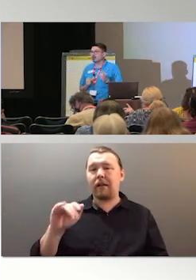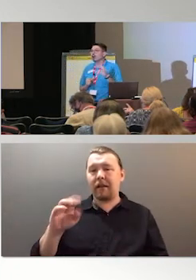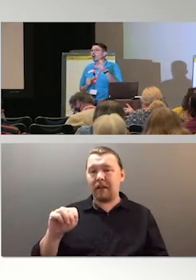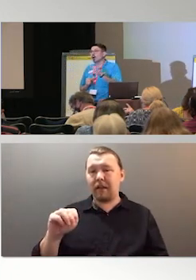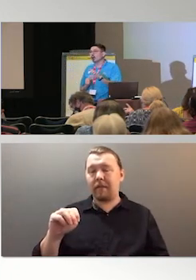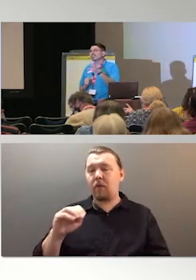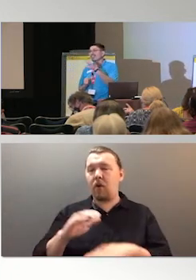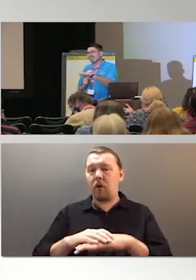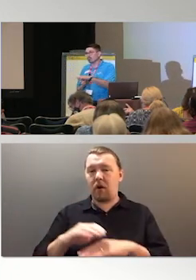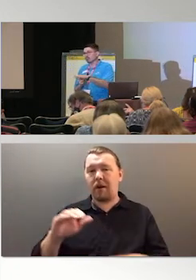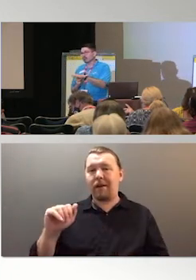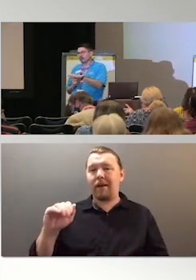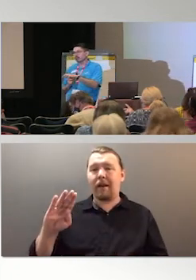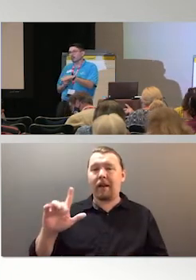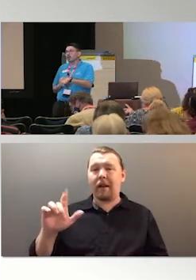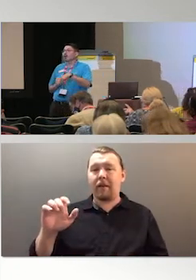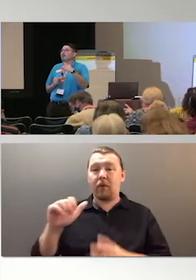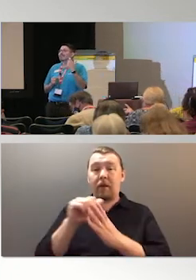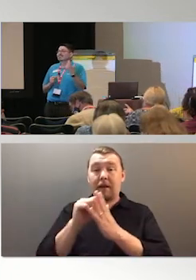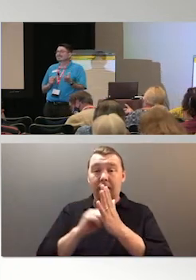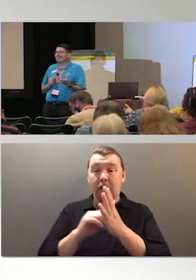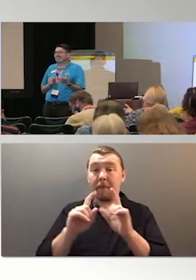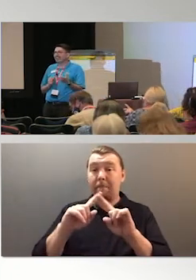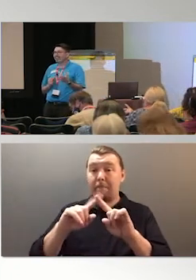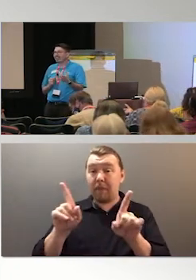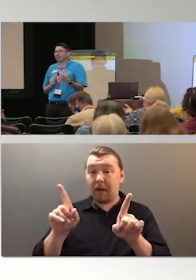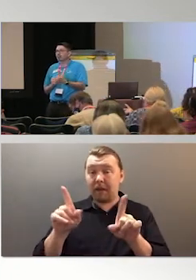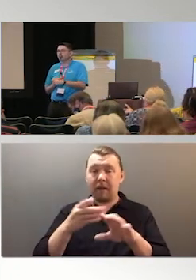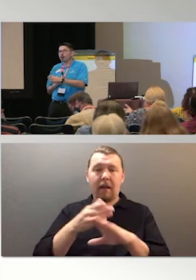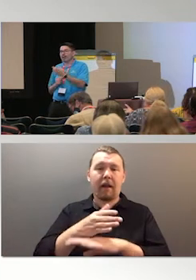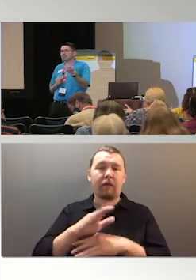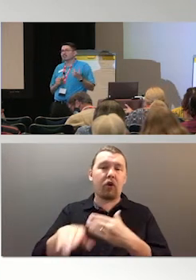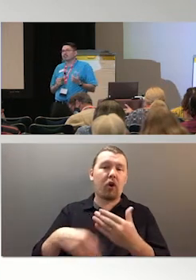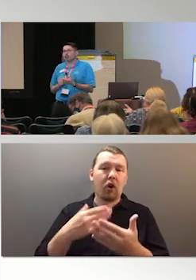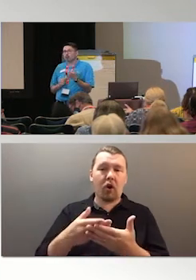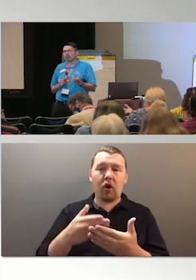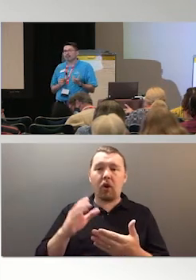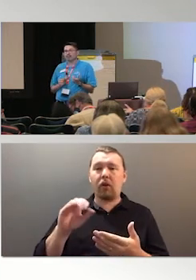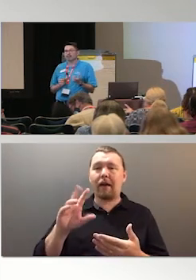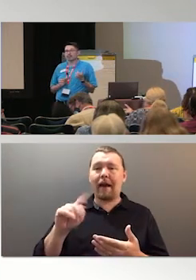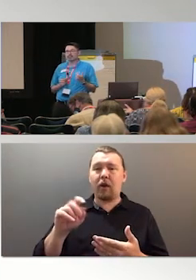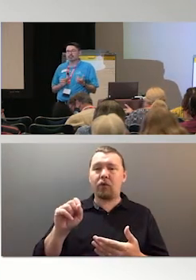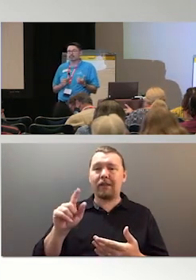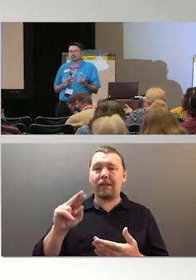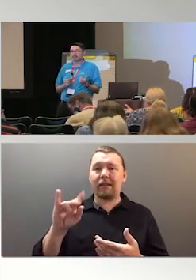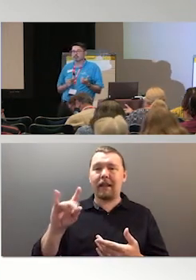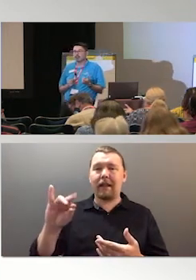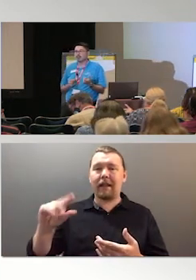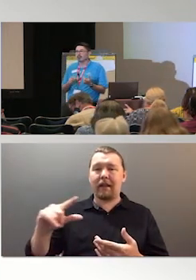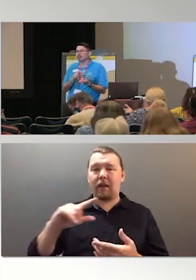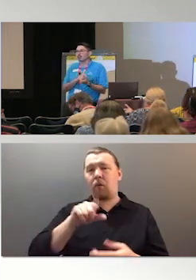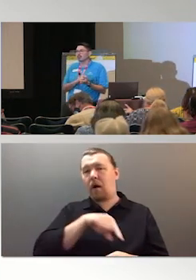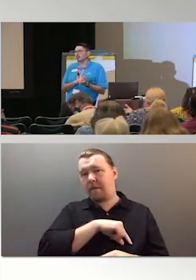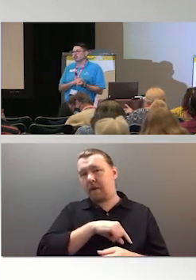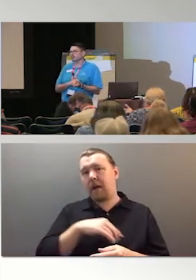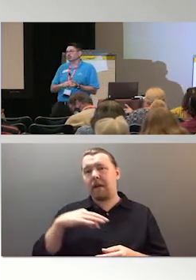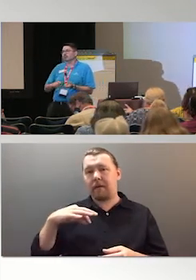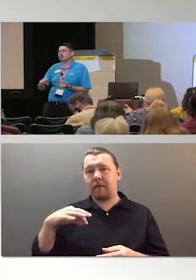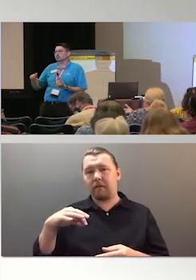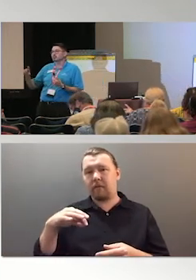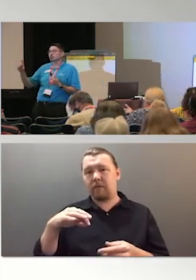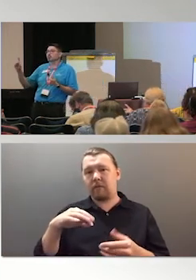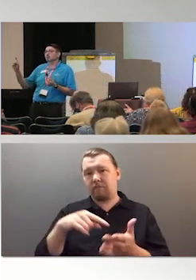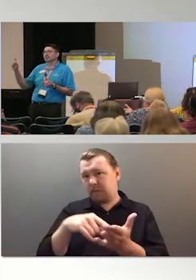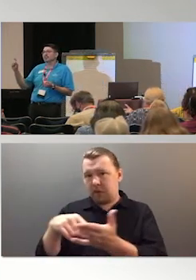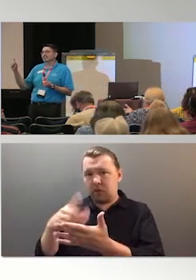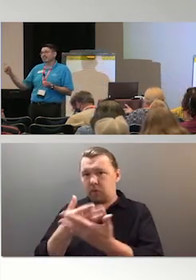claim on an Able account. But instead, after all outstanding qualified disability expenses are paid, those leftover funds